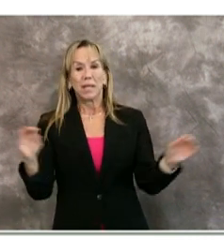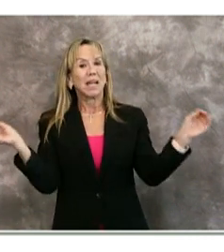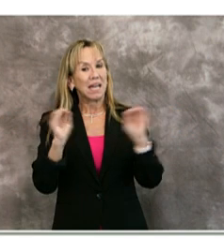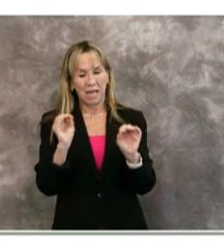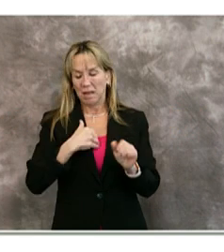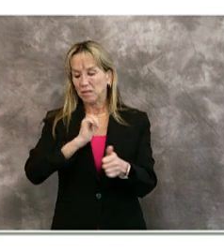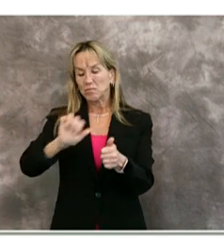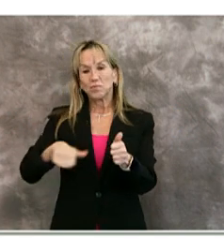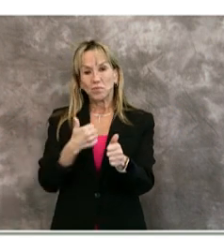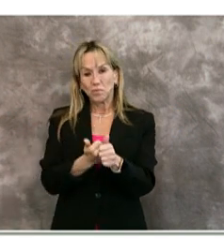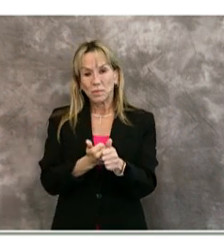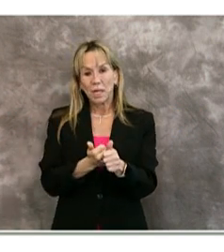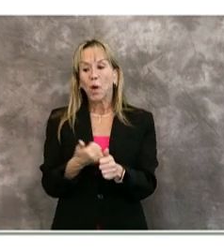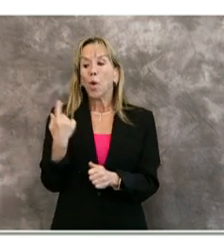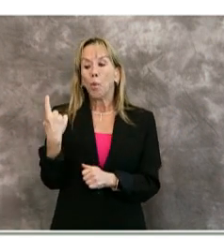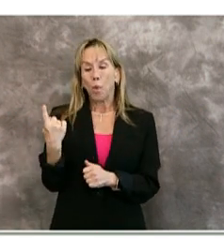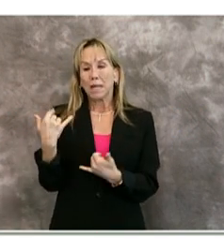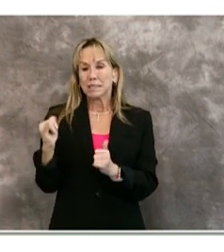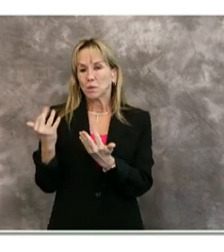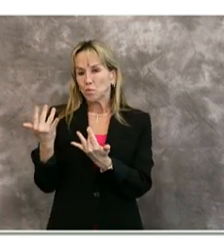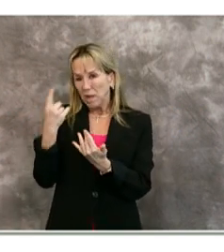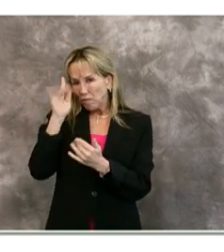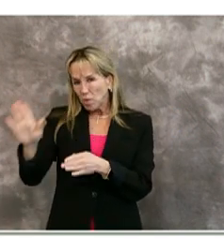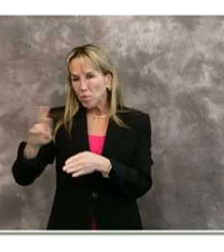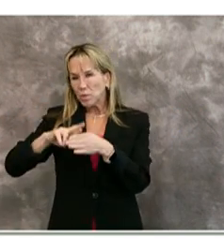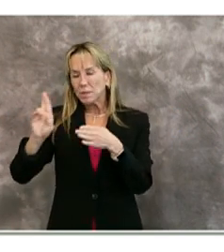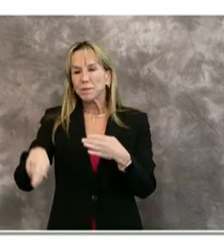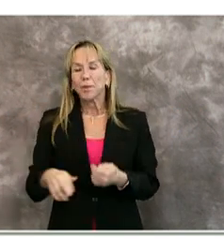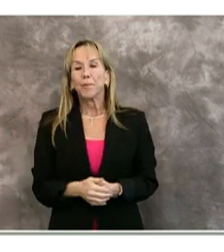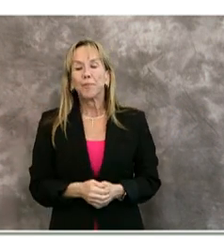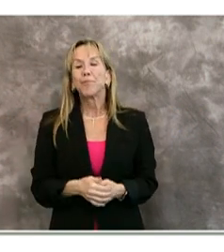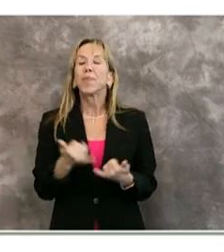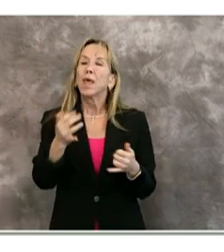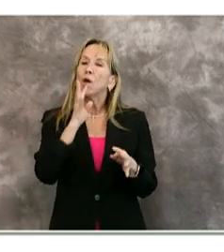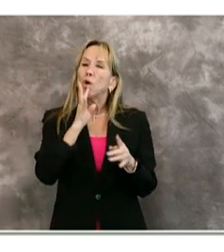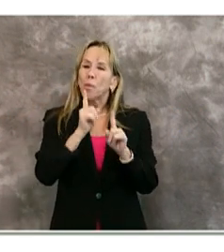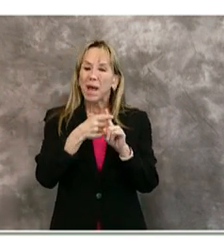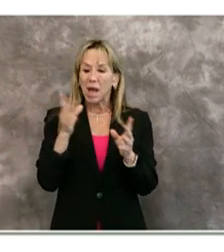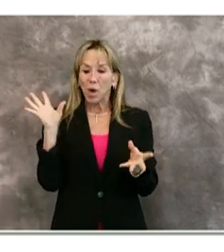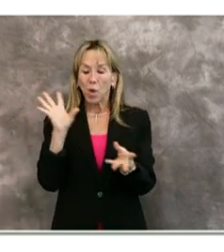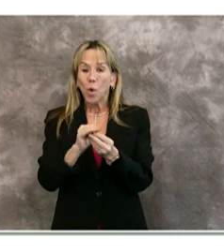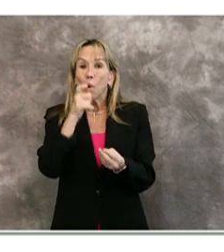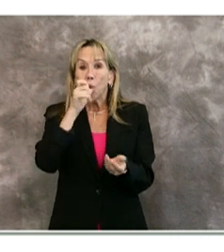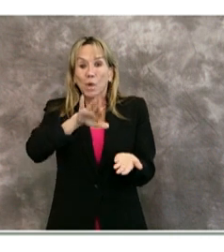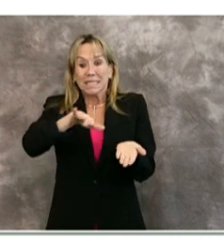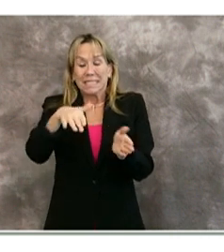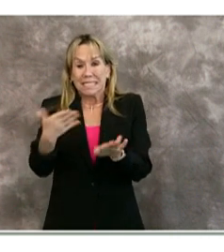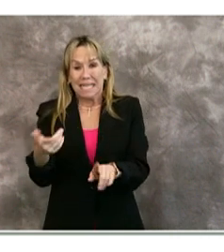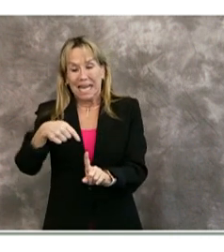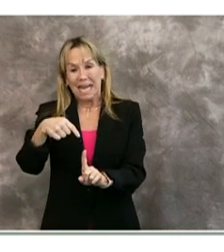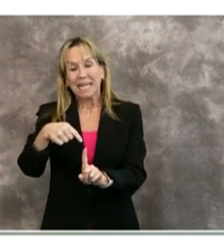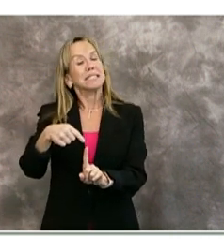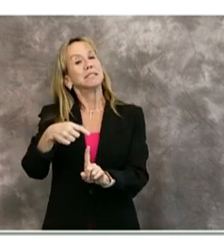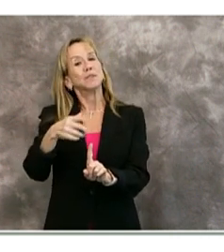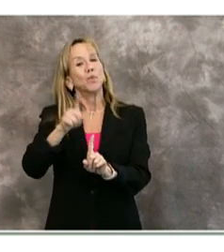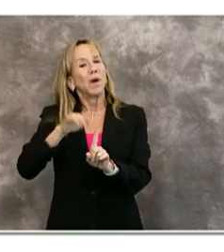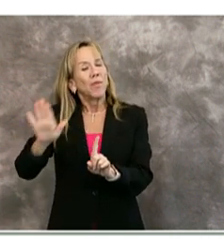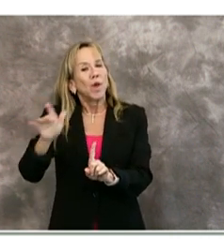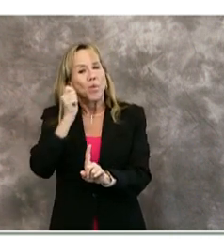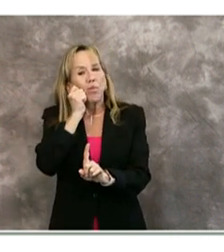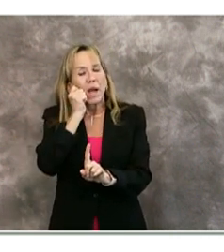medical conditions, and 1 is still pending. Now, regarding race and ethnicity of all deaths, we have data for 98%,